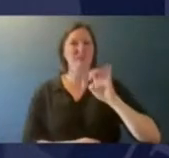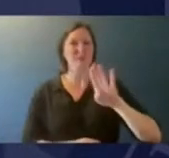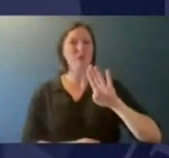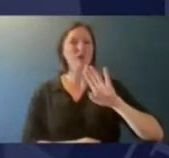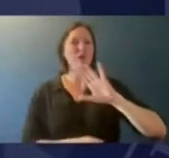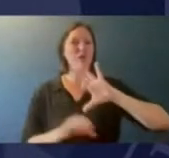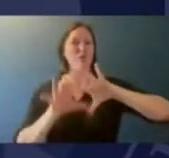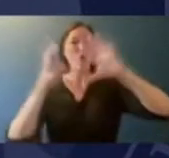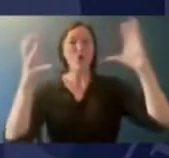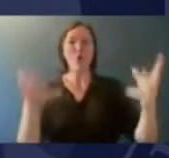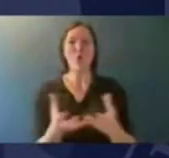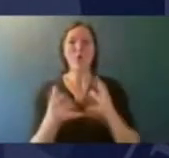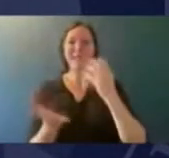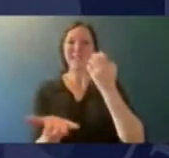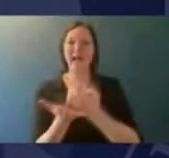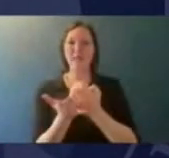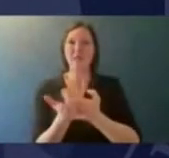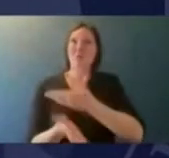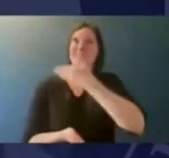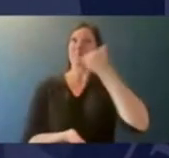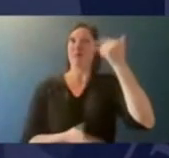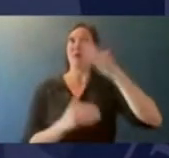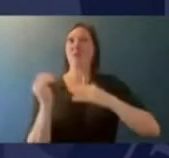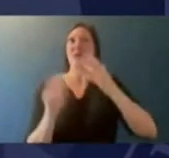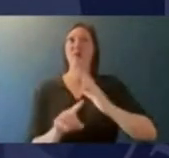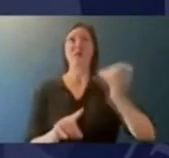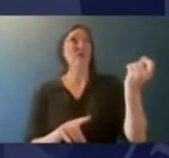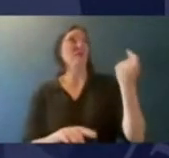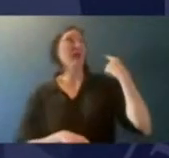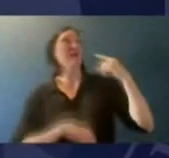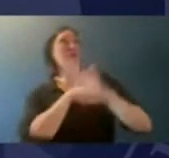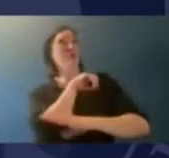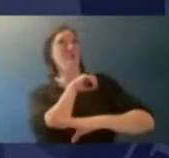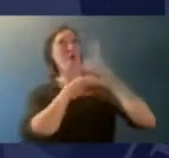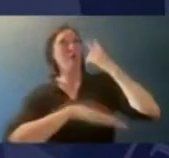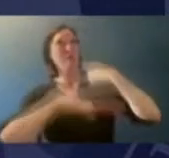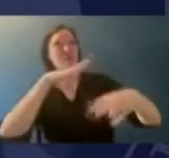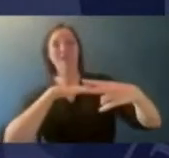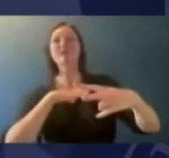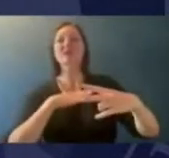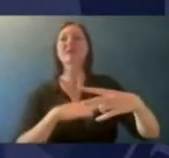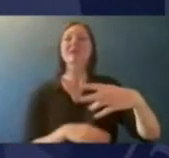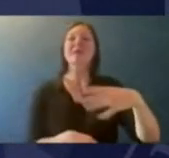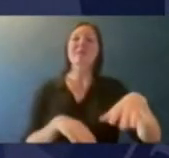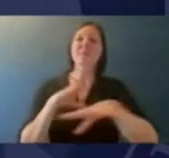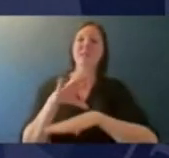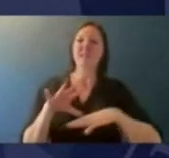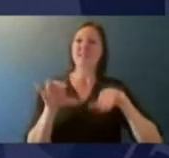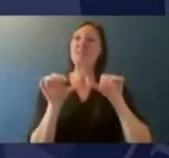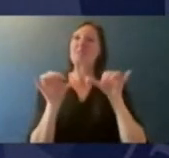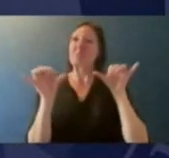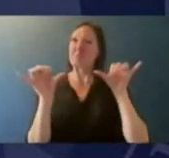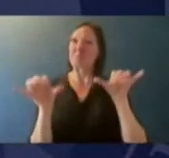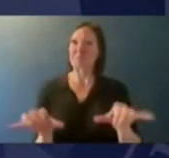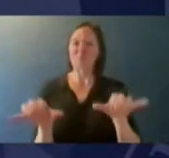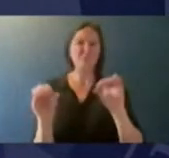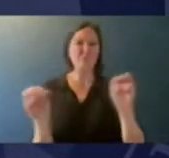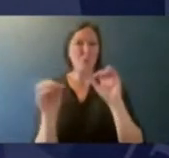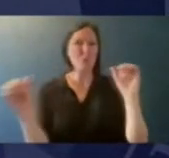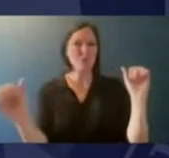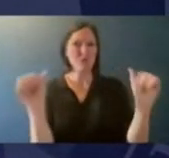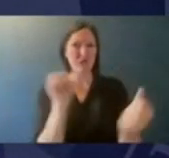better place than many predicted last fall. That basic picture has remained largely